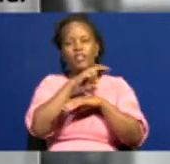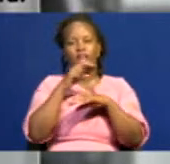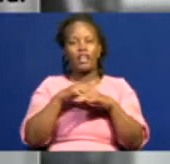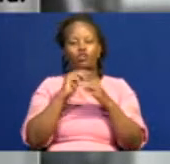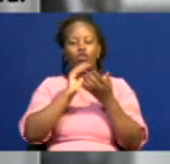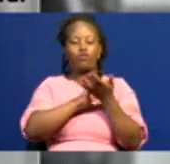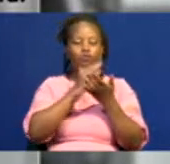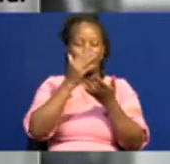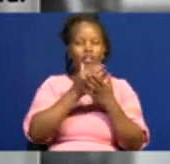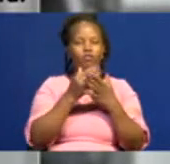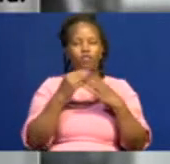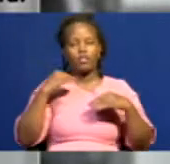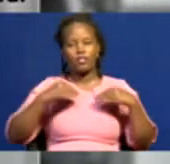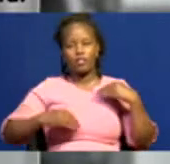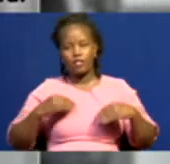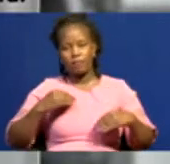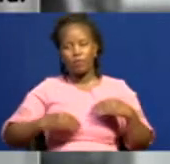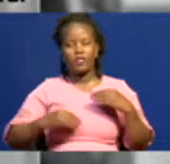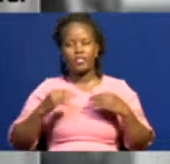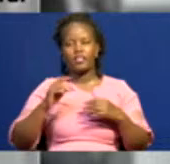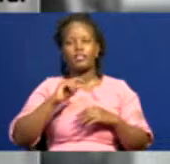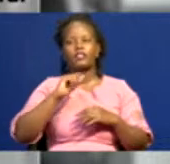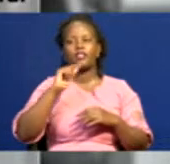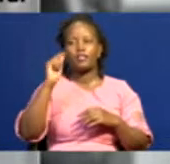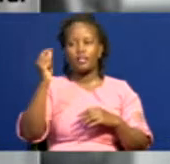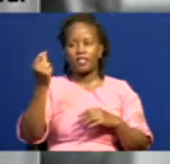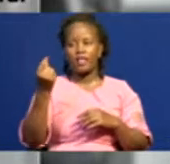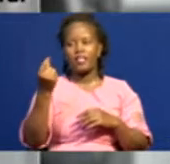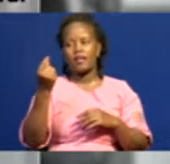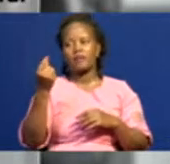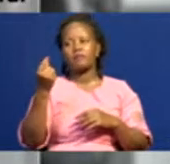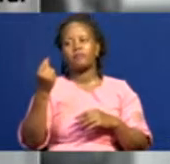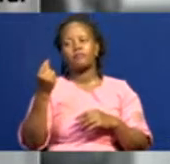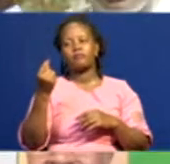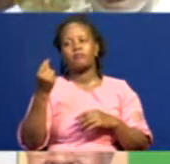Kenya. Jackie Wambiru, The Cabinet.